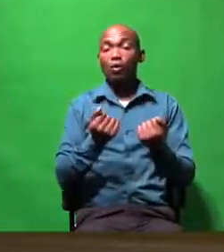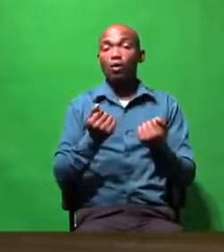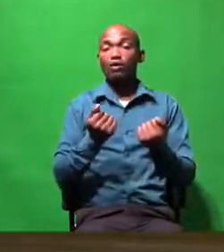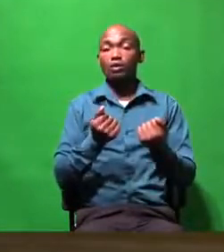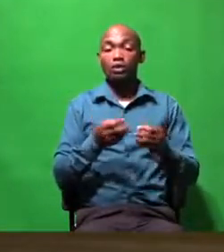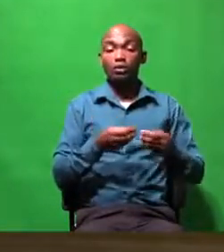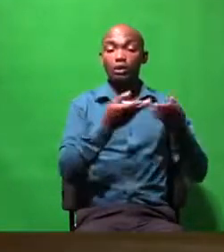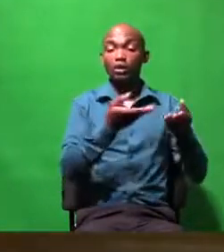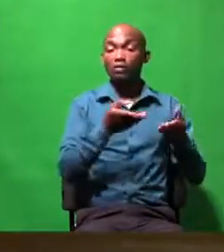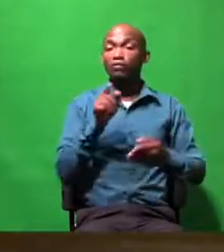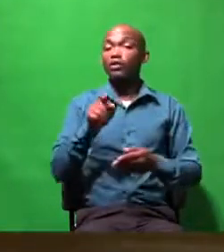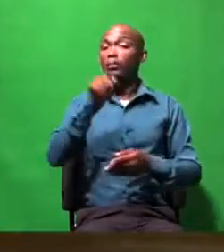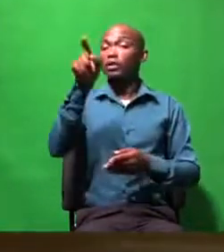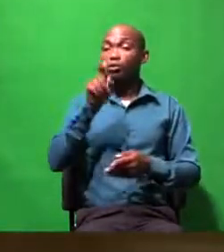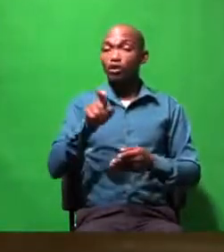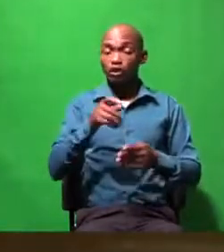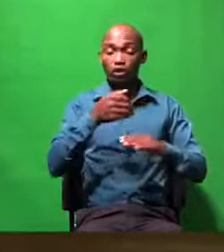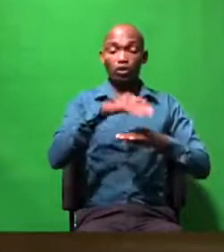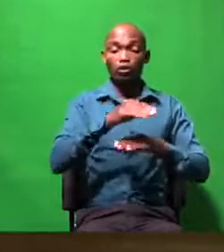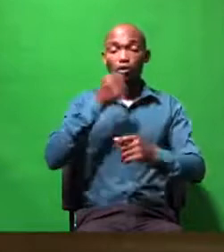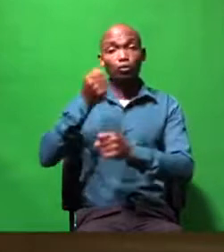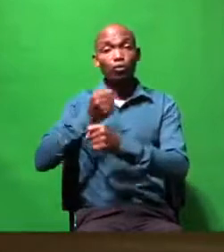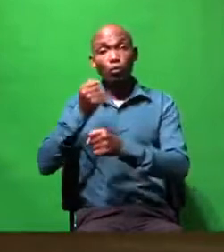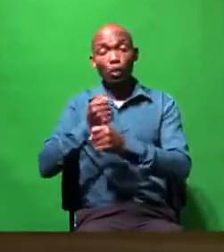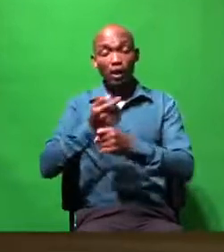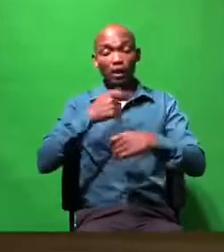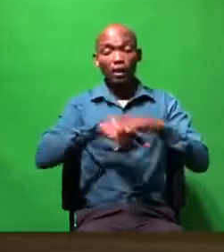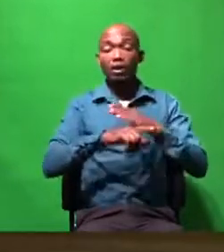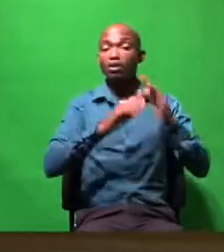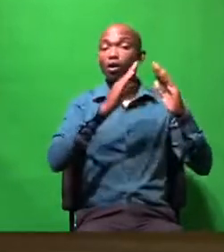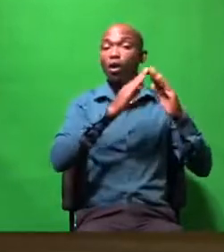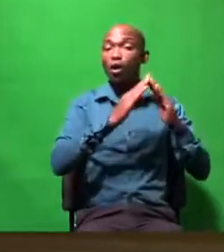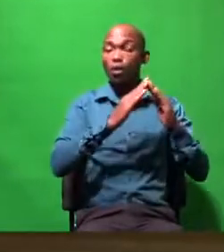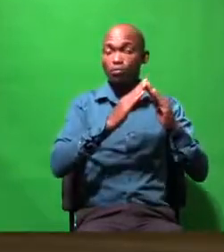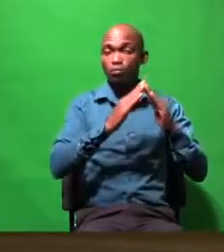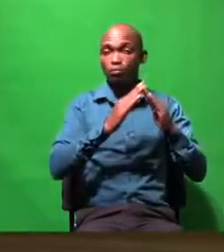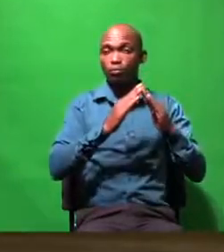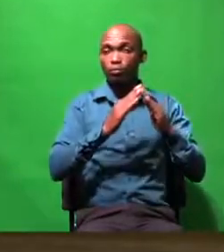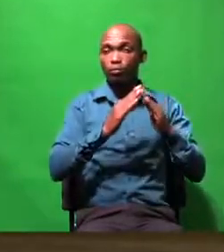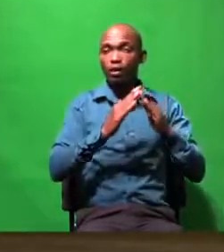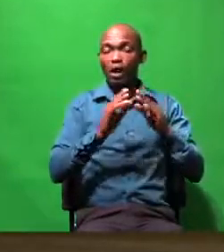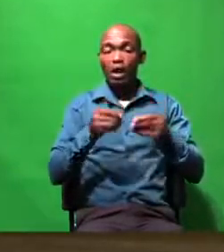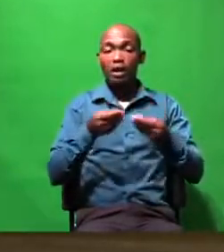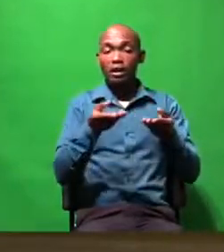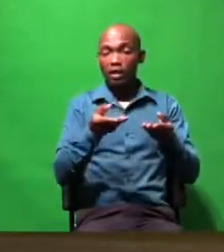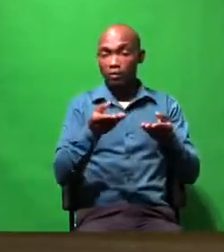in order to make a practice at your home, I will give two